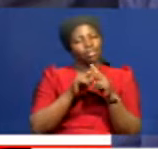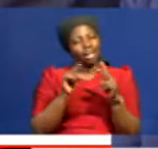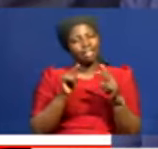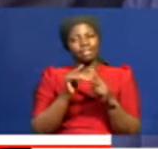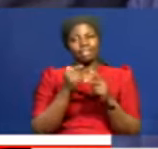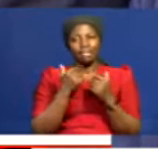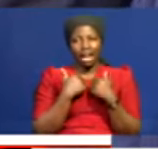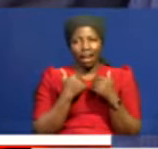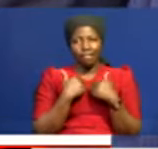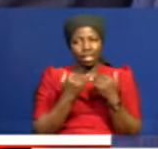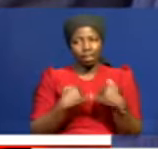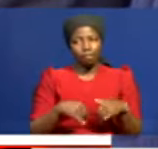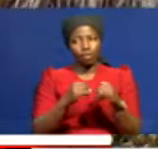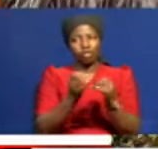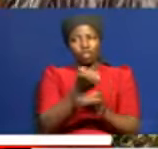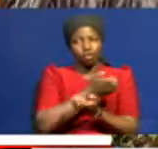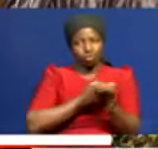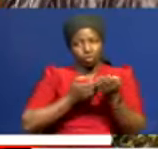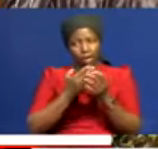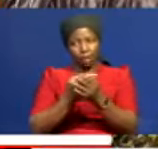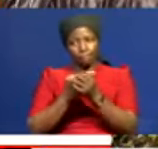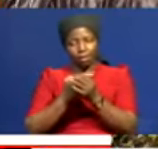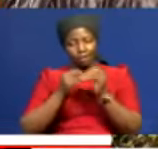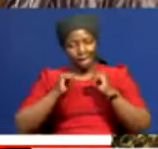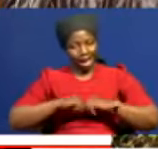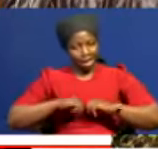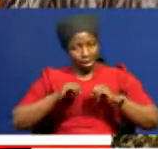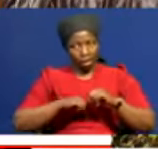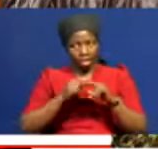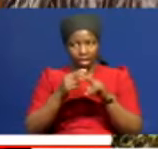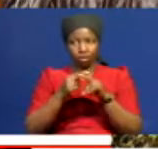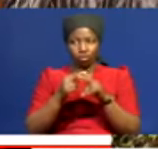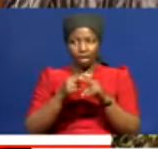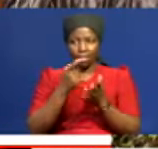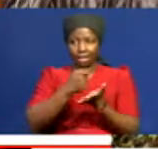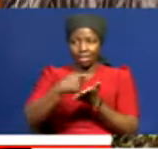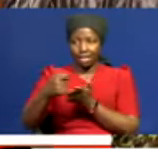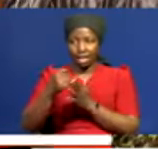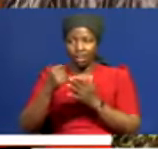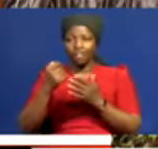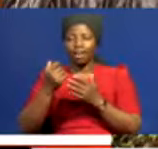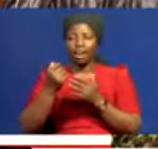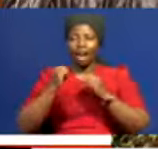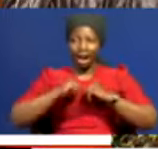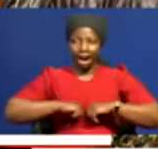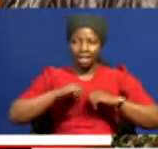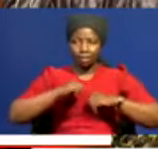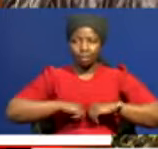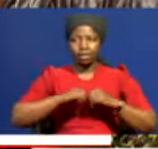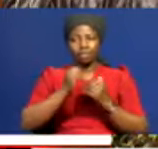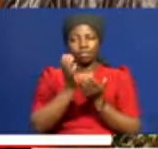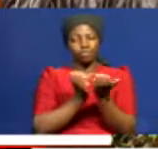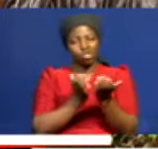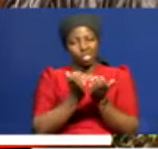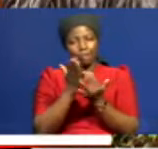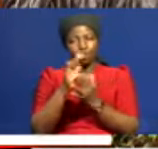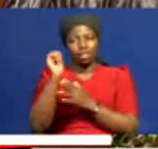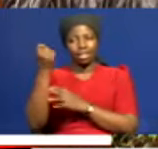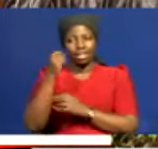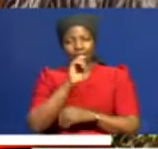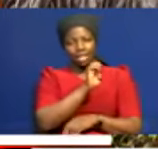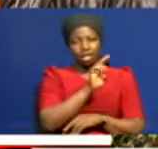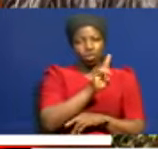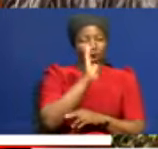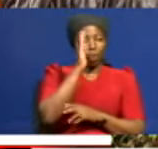Partnership Agreement as soon as possible. The signing of the ambitious trade deal between Kenya and the EU is set to benefit the over 28